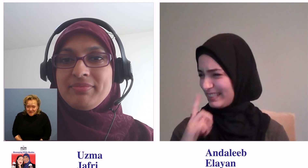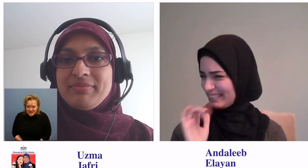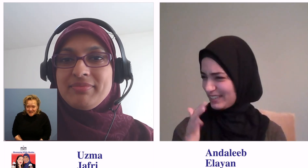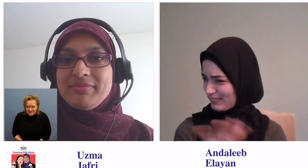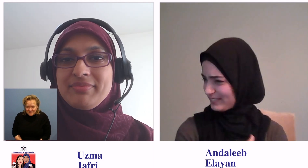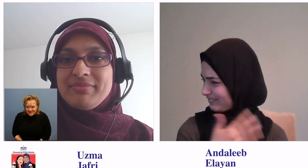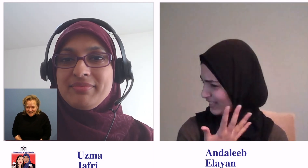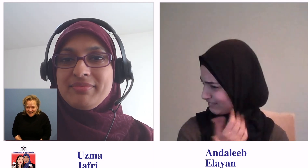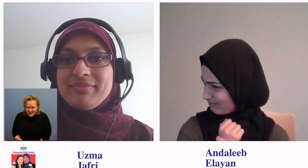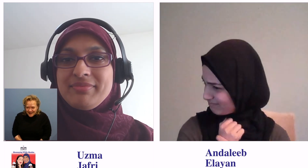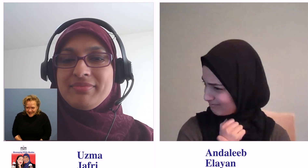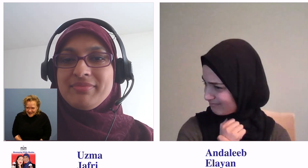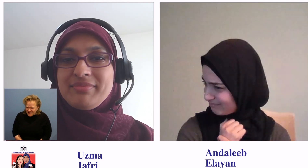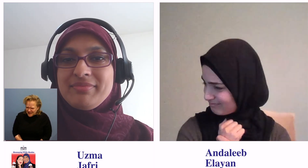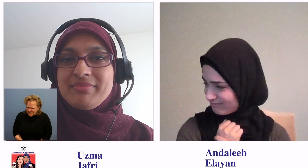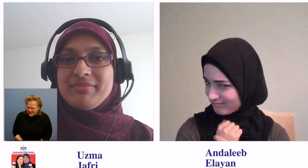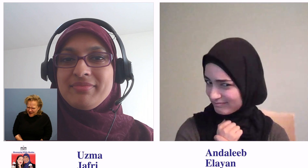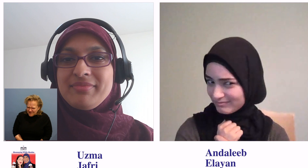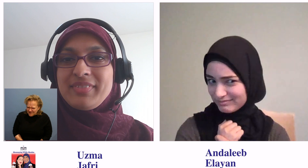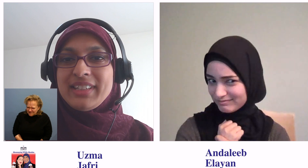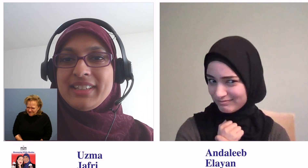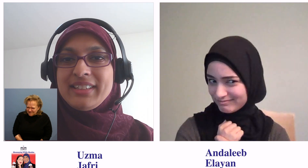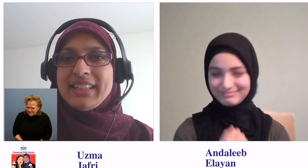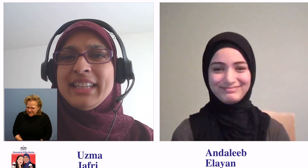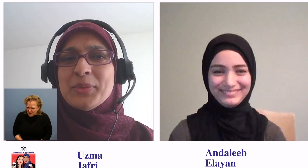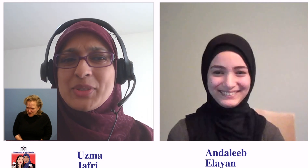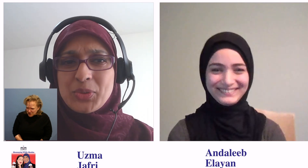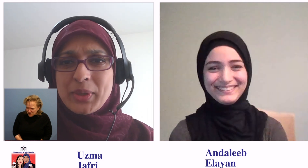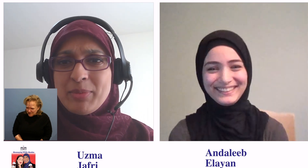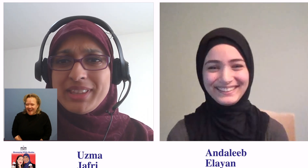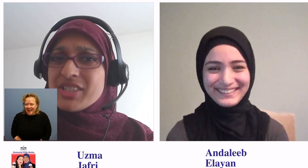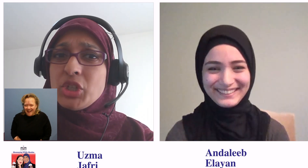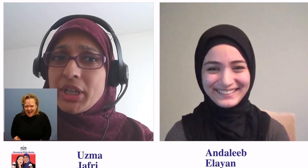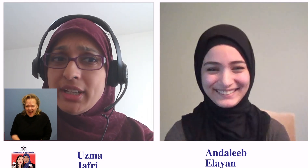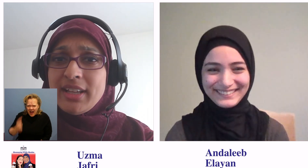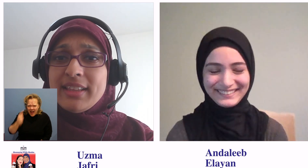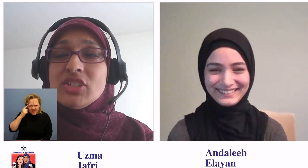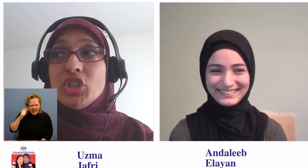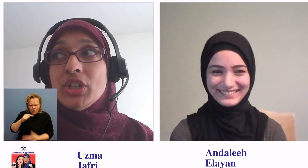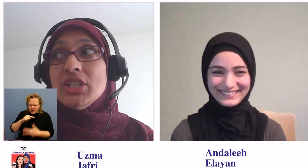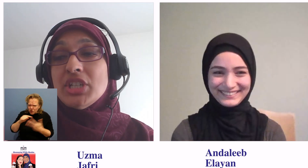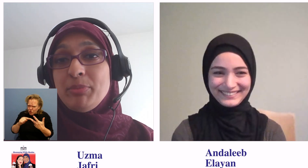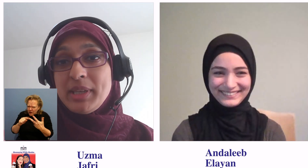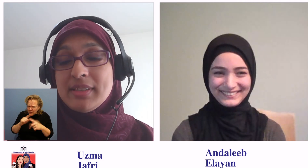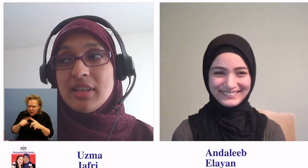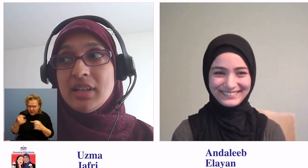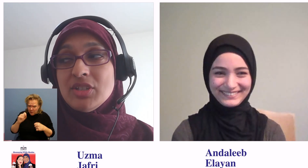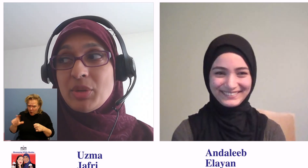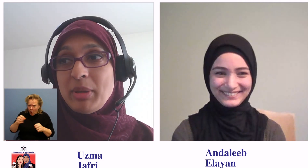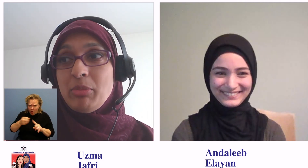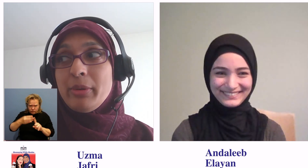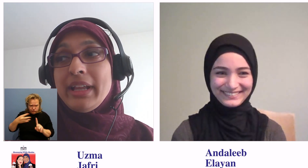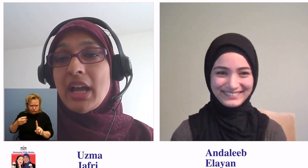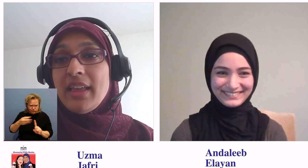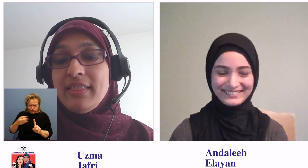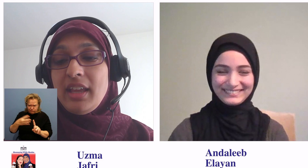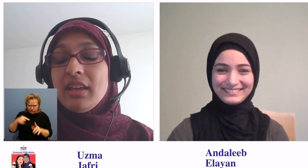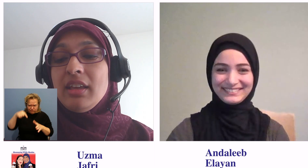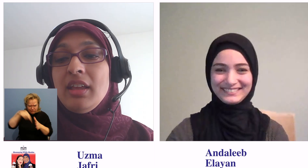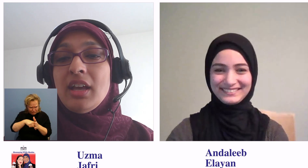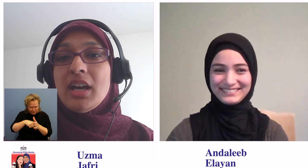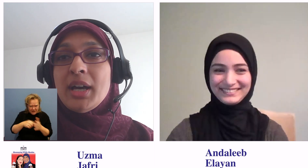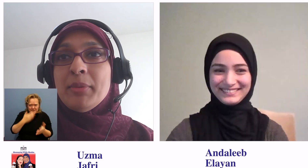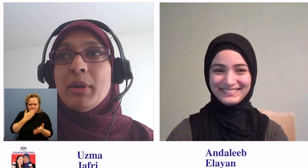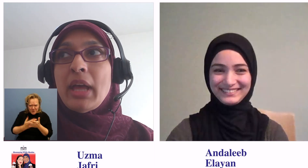That's what I would say. I think it was that five. I think that was three, but that's good. That's a good jumping, uh, jumping point, I